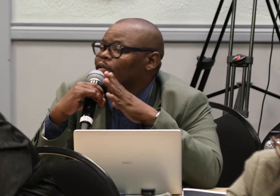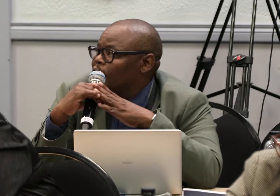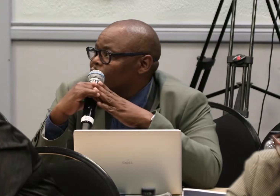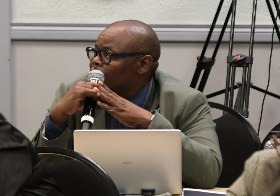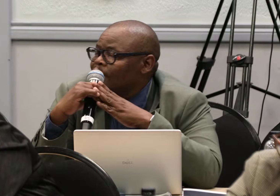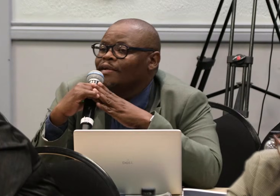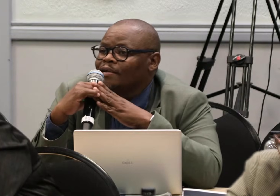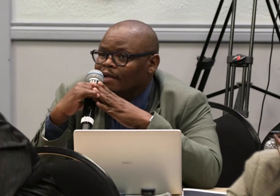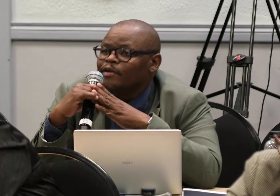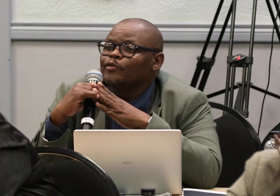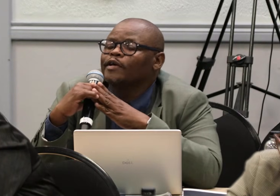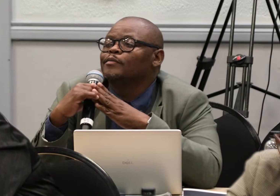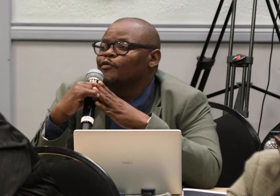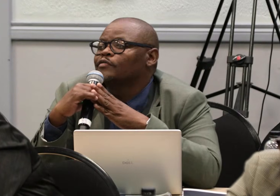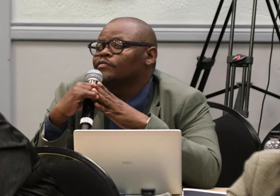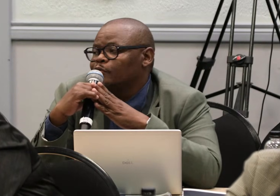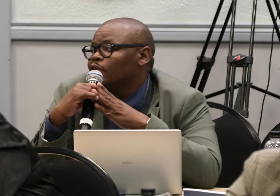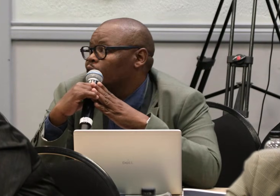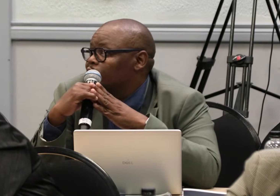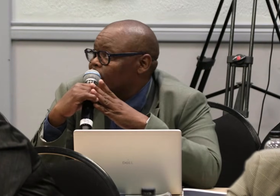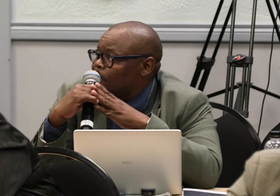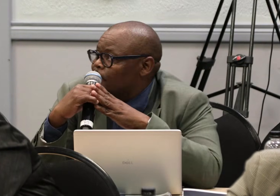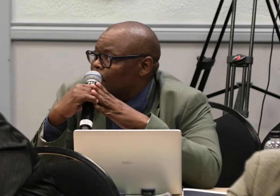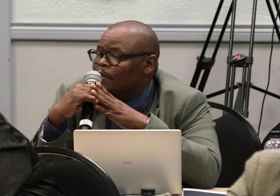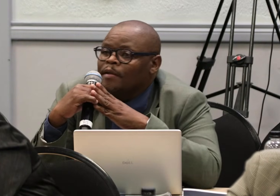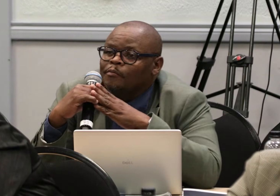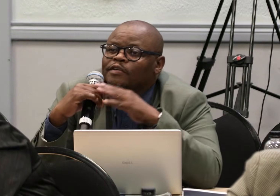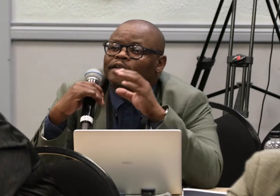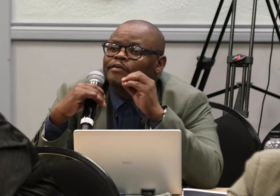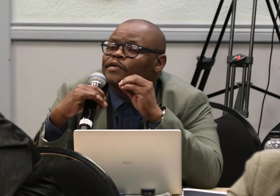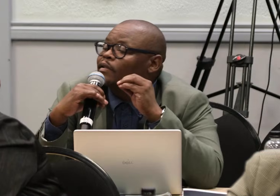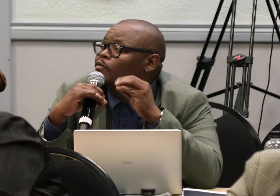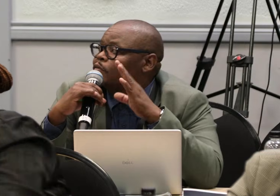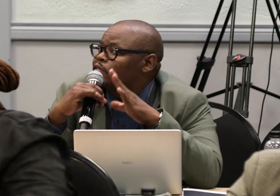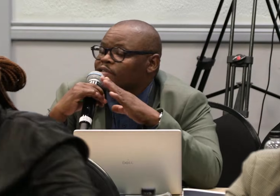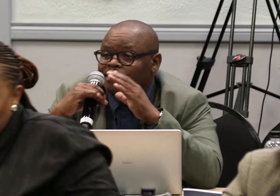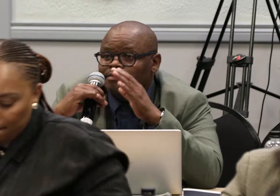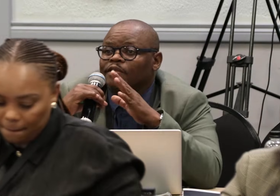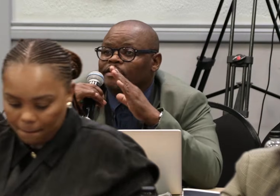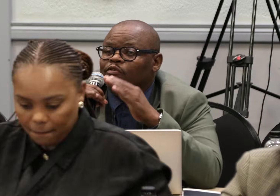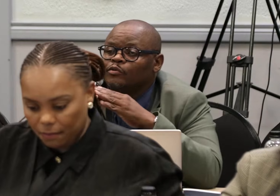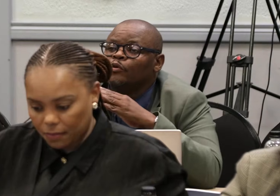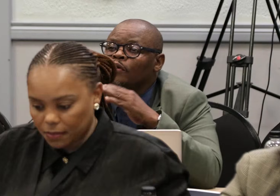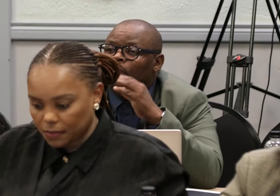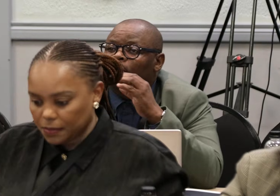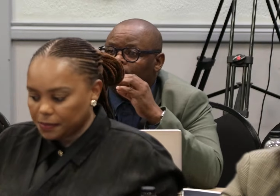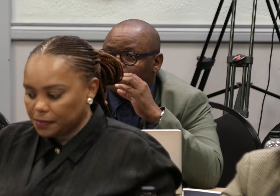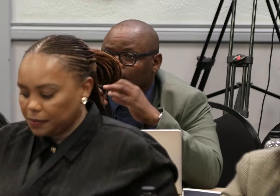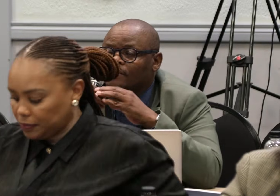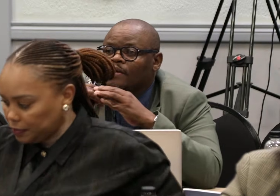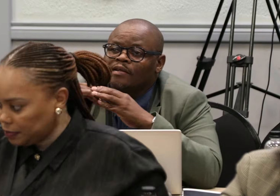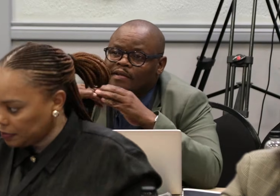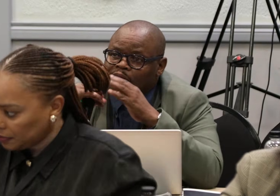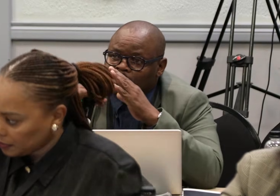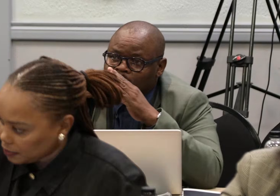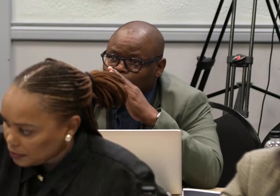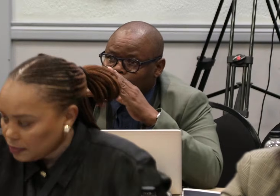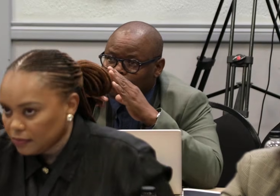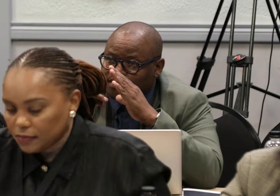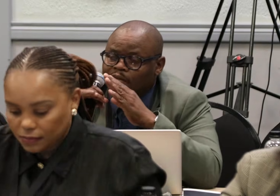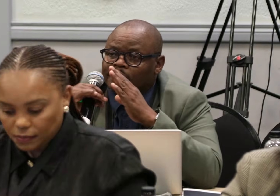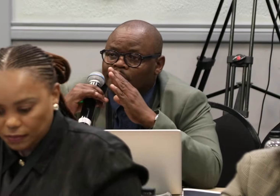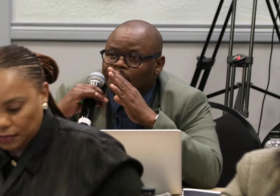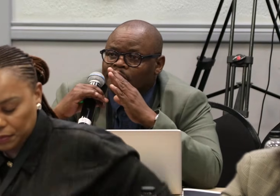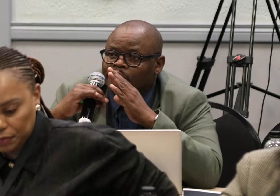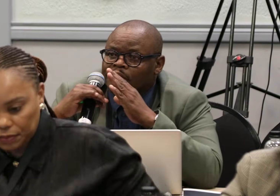sorted there, then we can move to Treasury. But I think we must just limit it to the sector, and then we